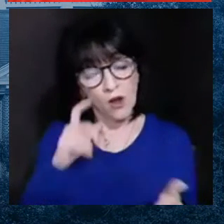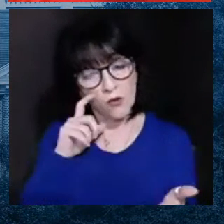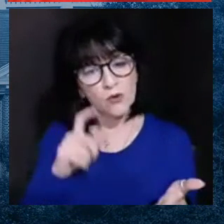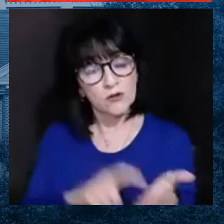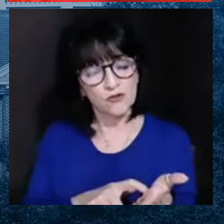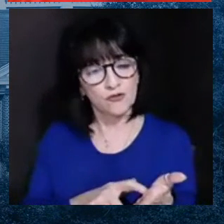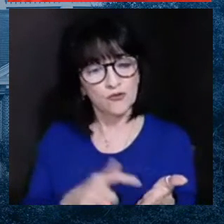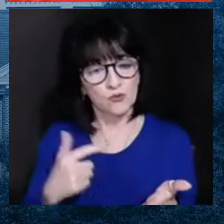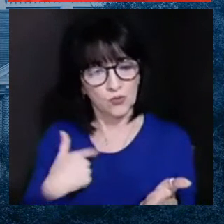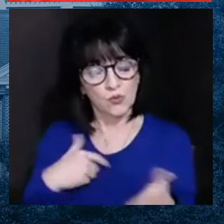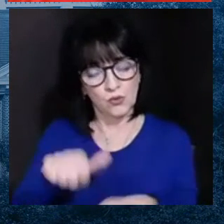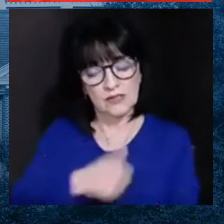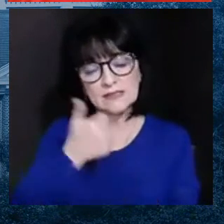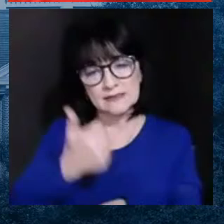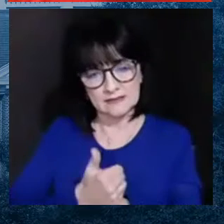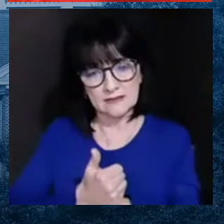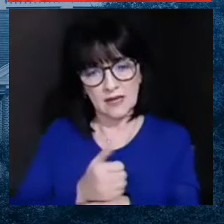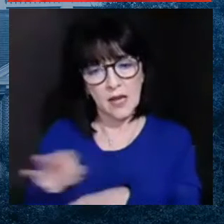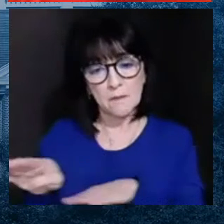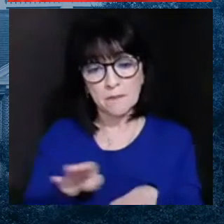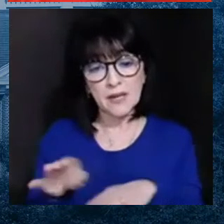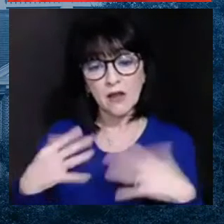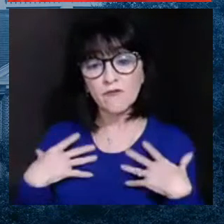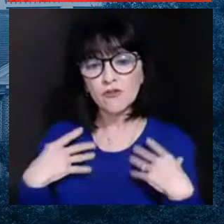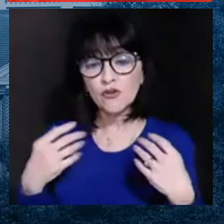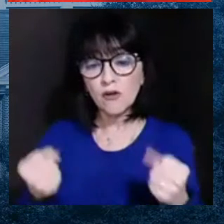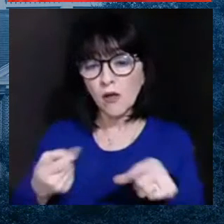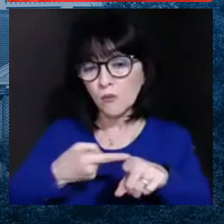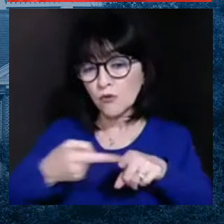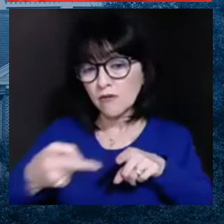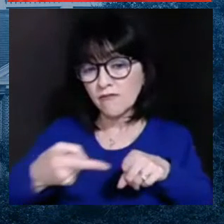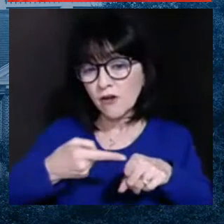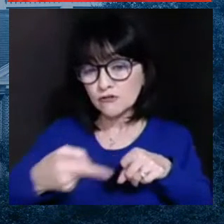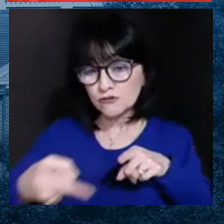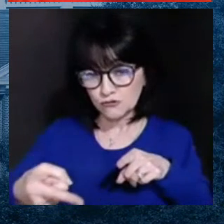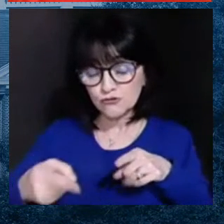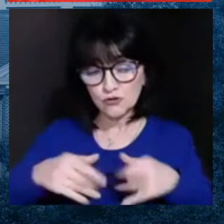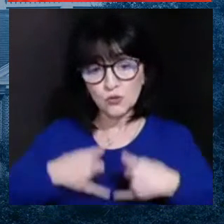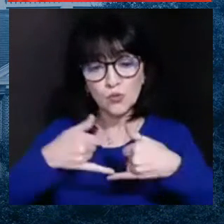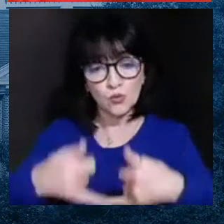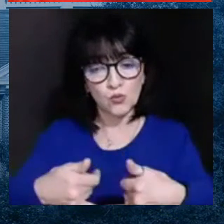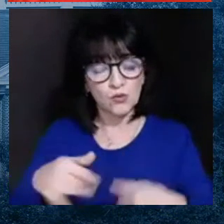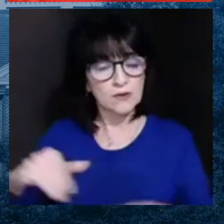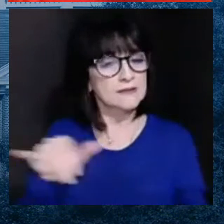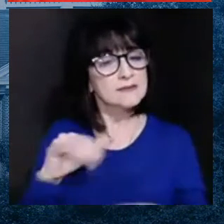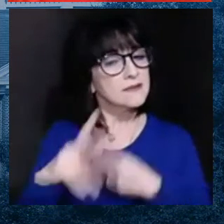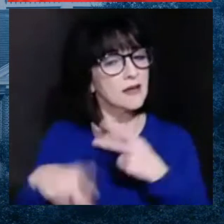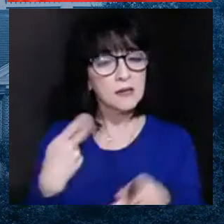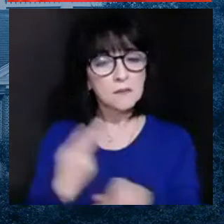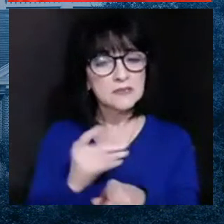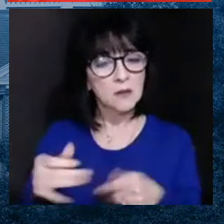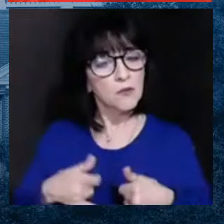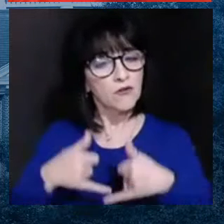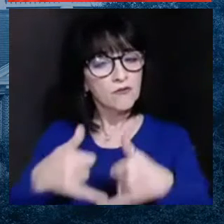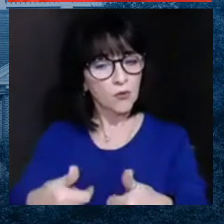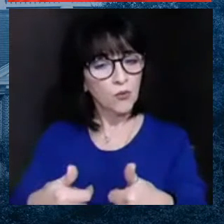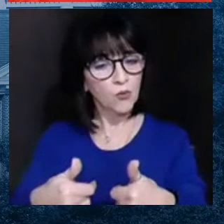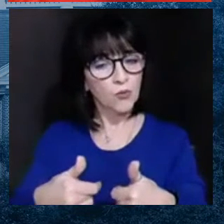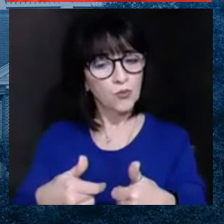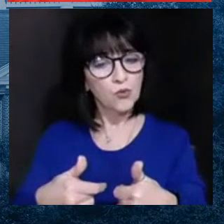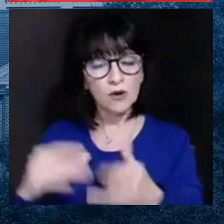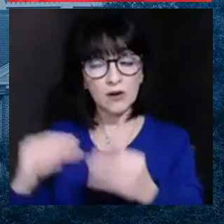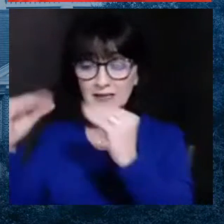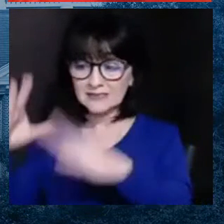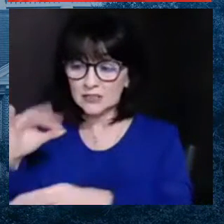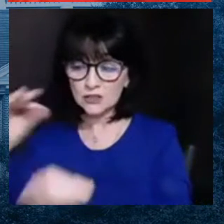Health Professional of the Year Award, which is the same type of award that the Teacher of the Year receives. And I'm hoping